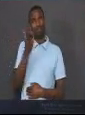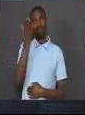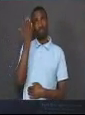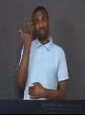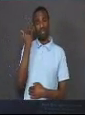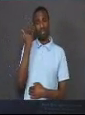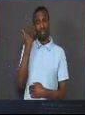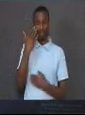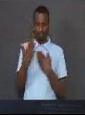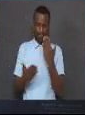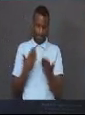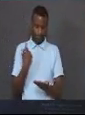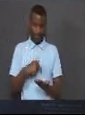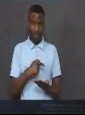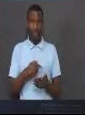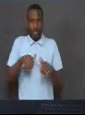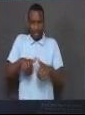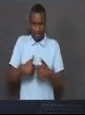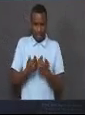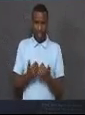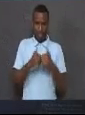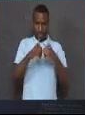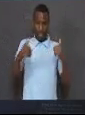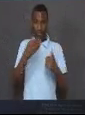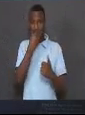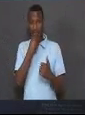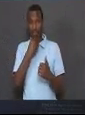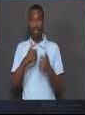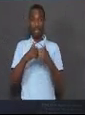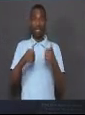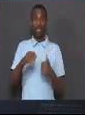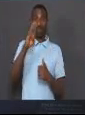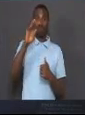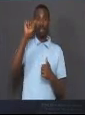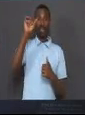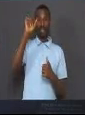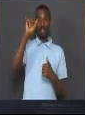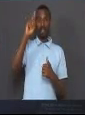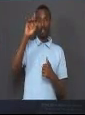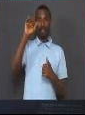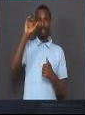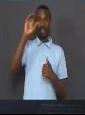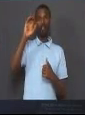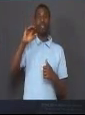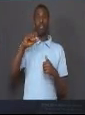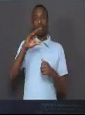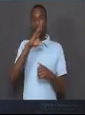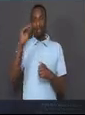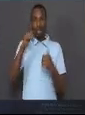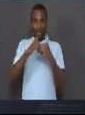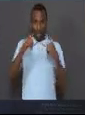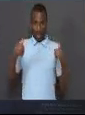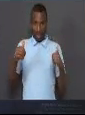Previously, we discussed how isothermal, isobaric, and isochoric